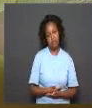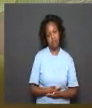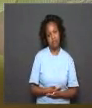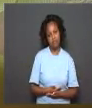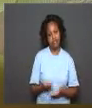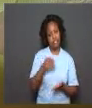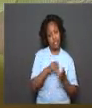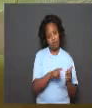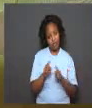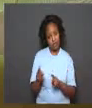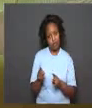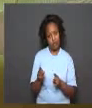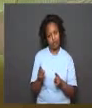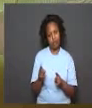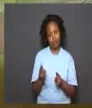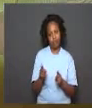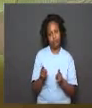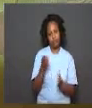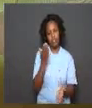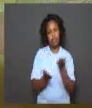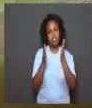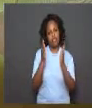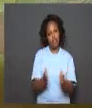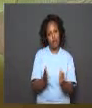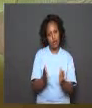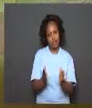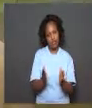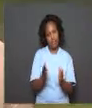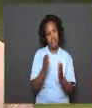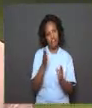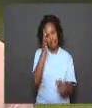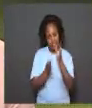the right to have fair access to justice.